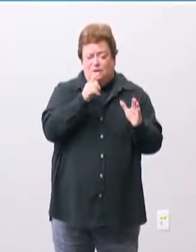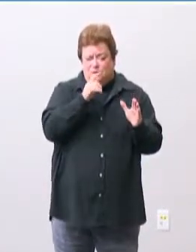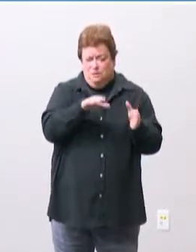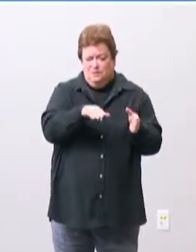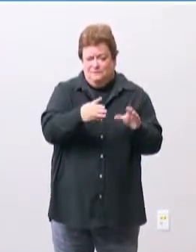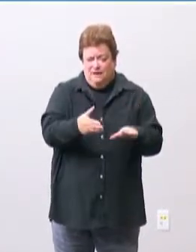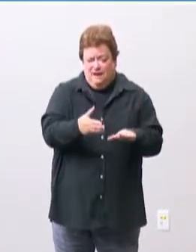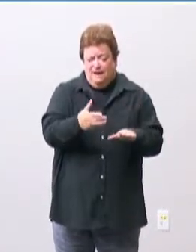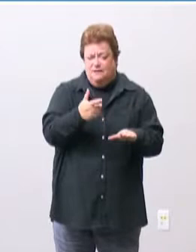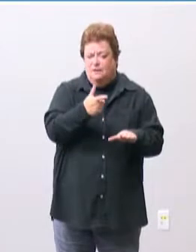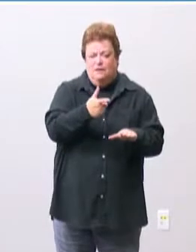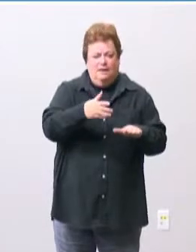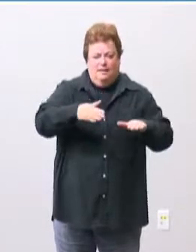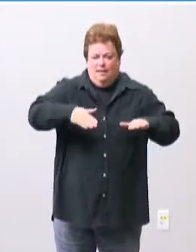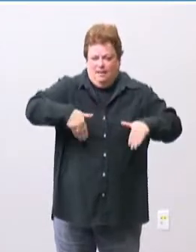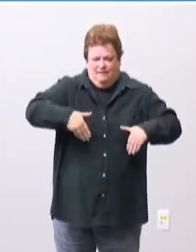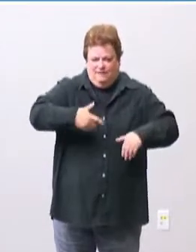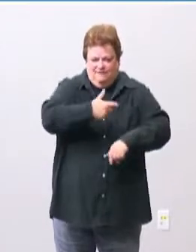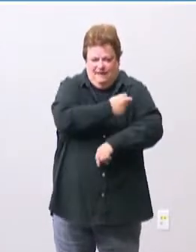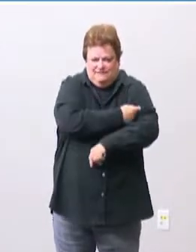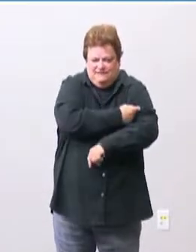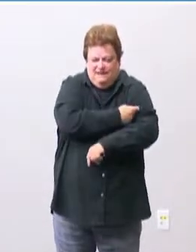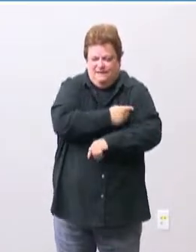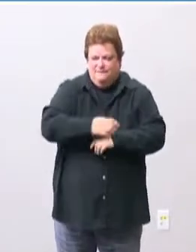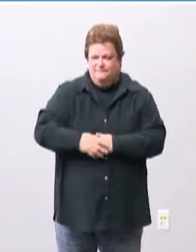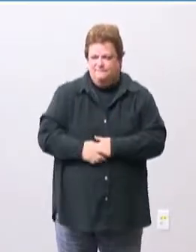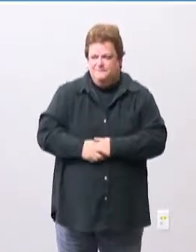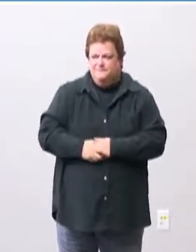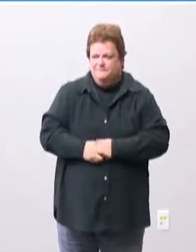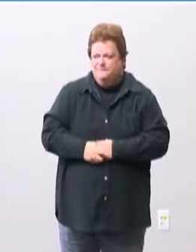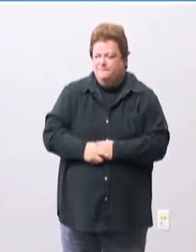died that were unvaccinated.